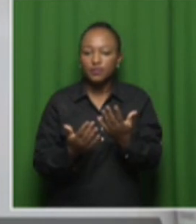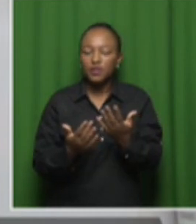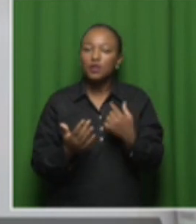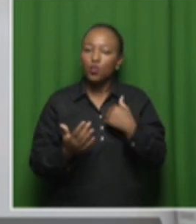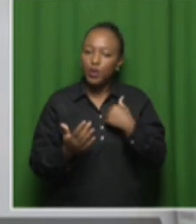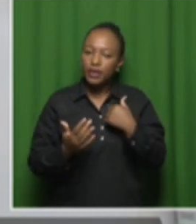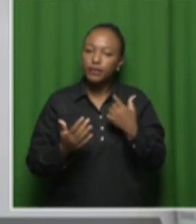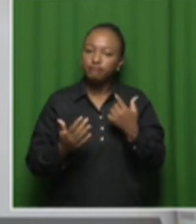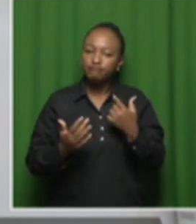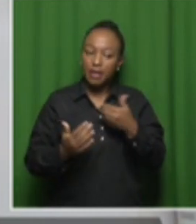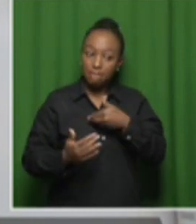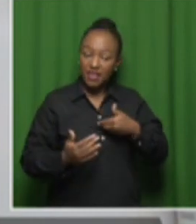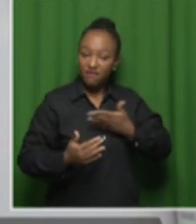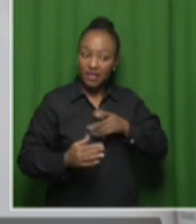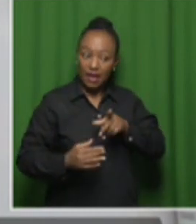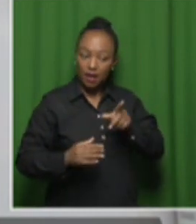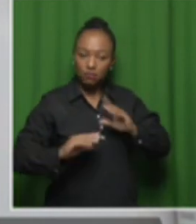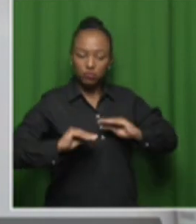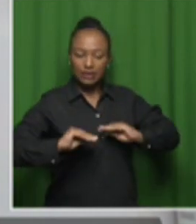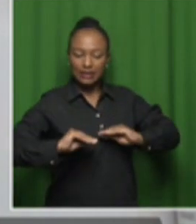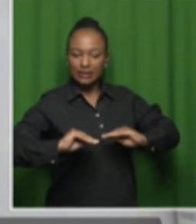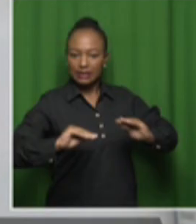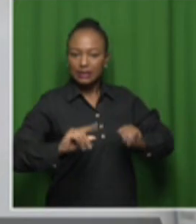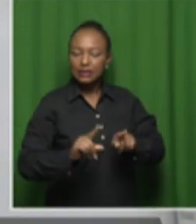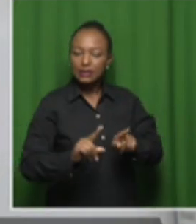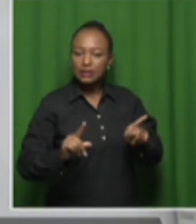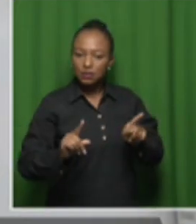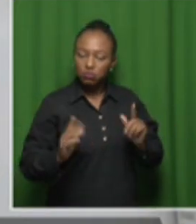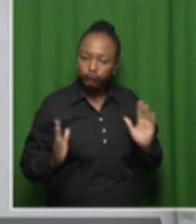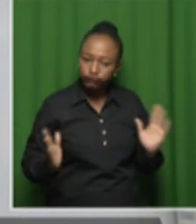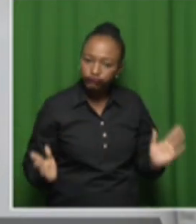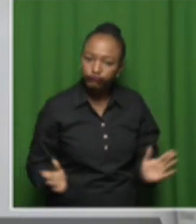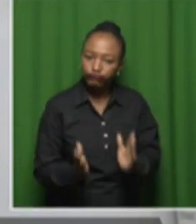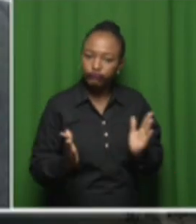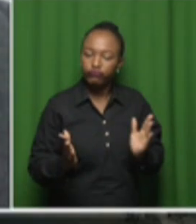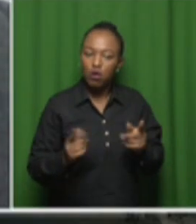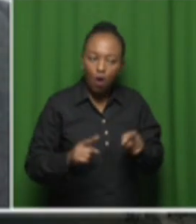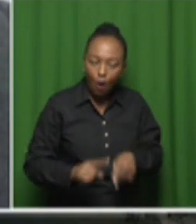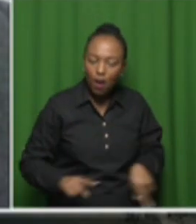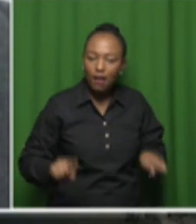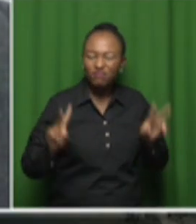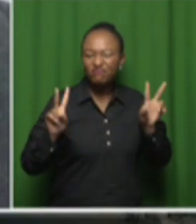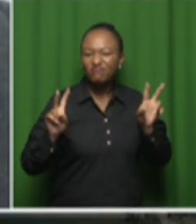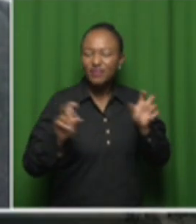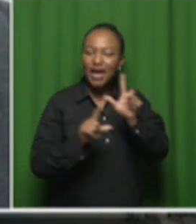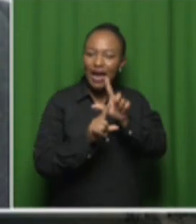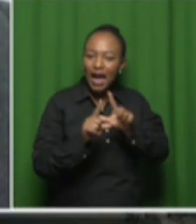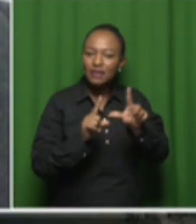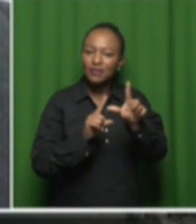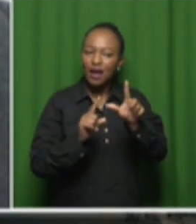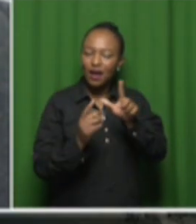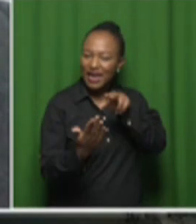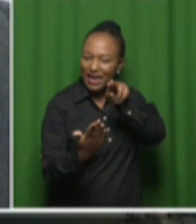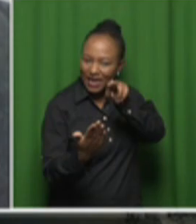educate parents and we create a culture of reading within our household. Yeah, we must put a culture